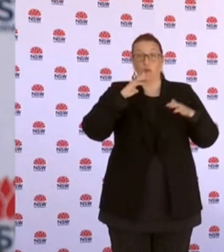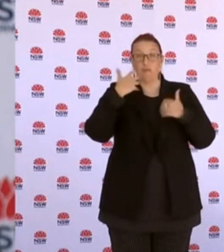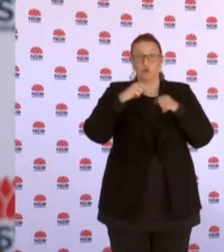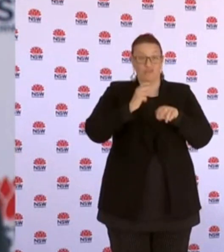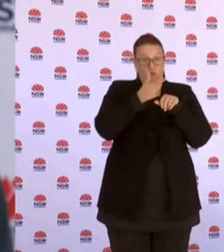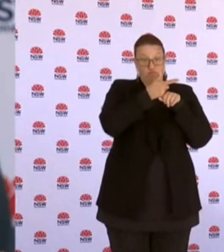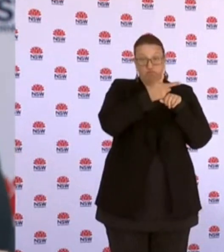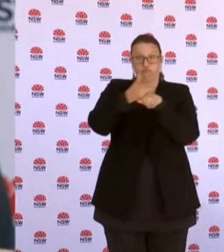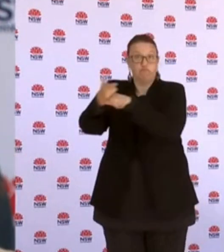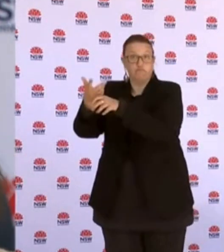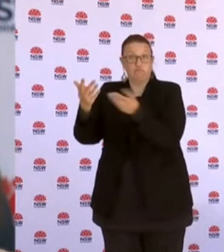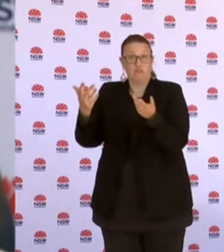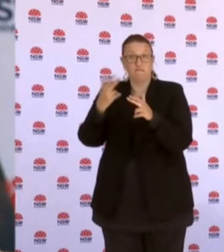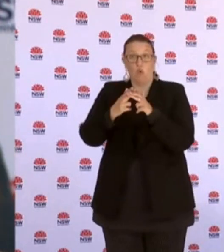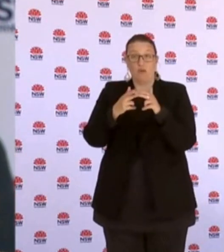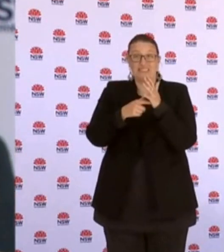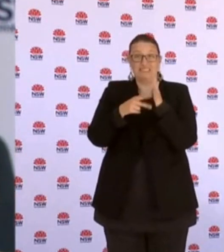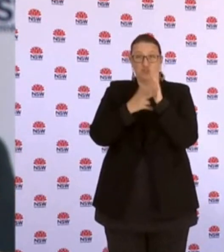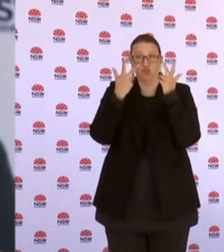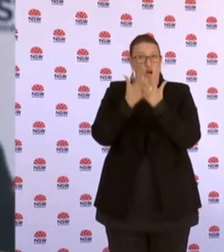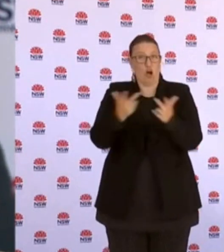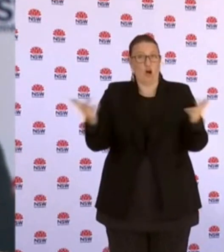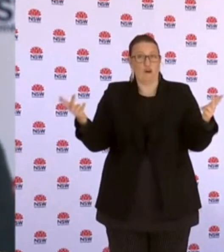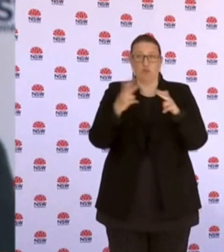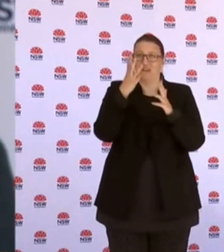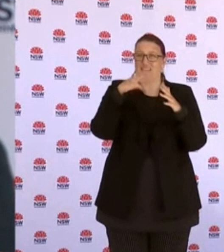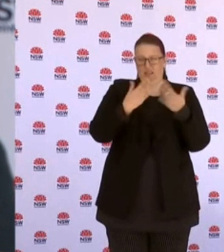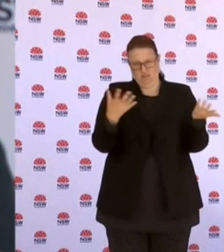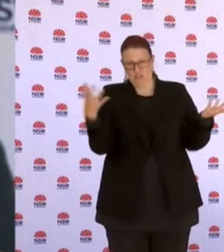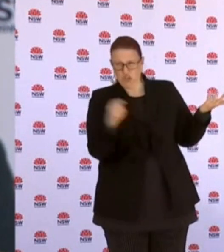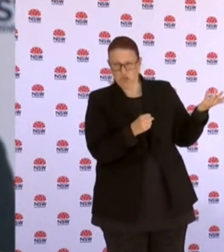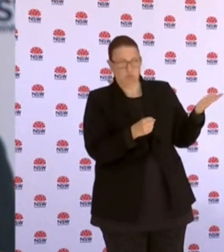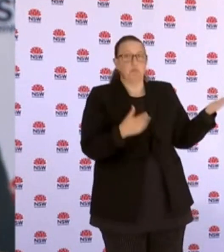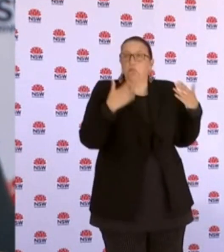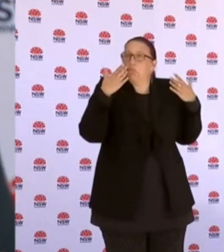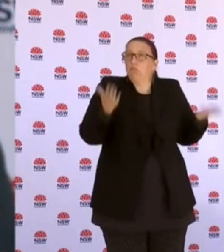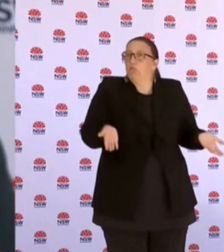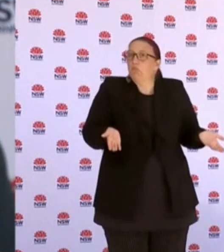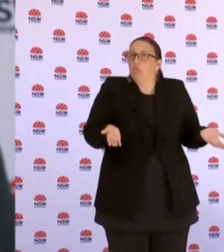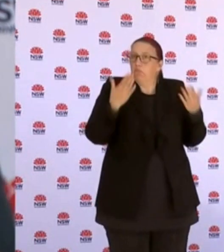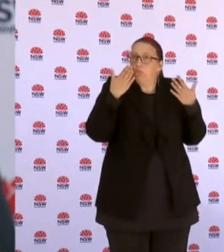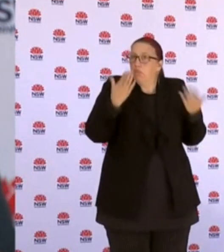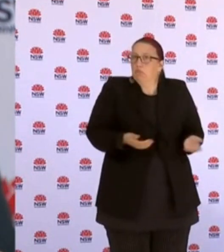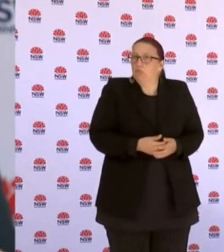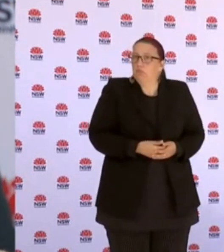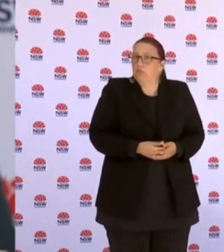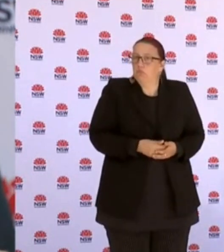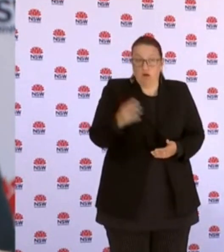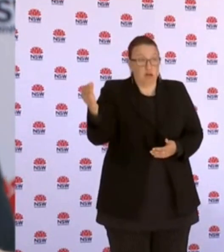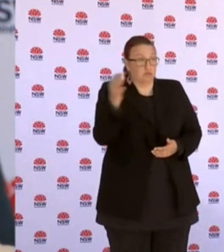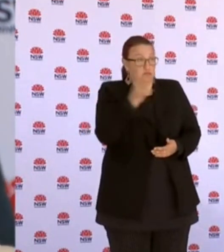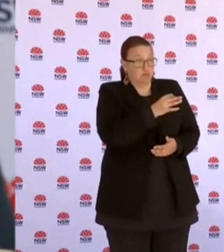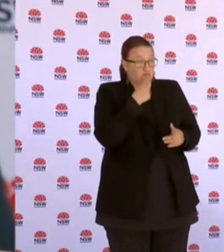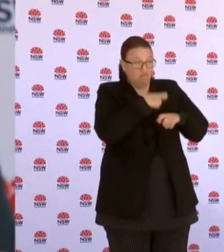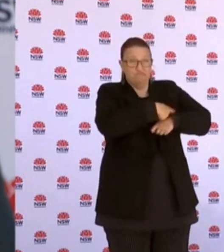the information has been sent out by New South Wales Parliament today. It's been sent out today. Is that essential? Is that appropriate? Look, I don't know